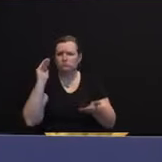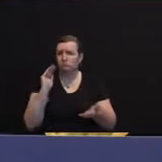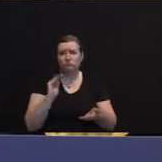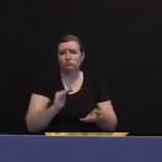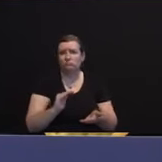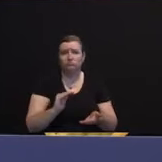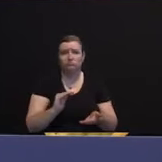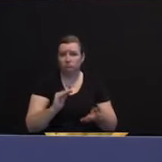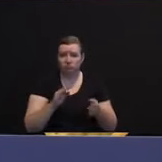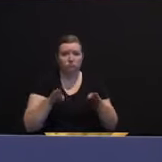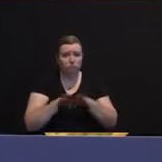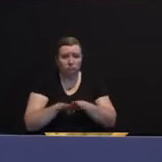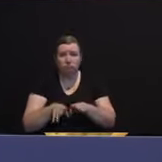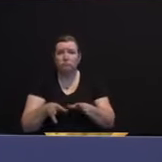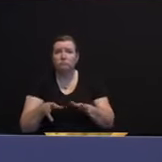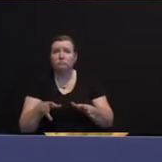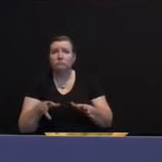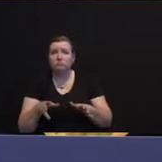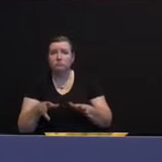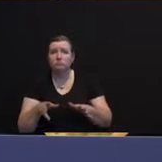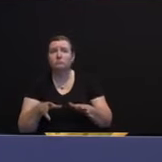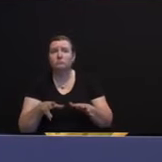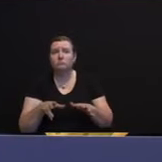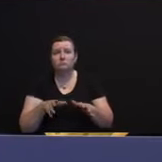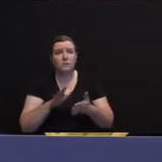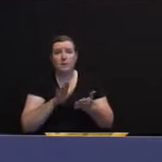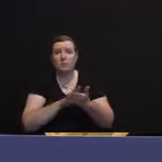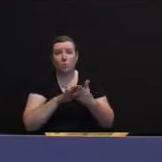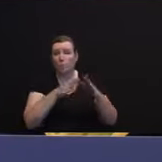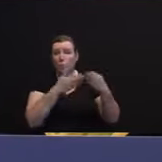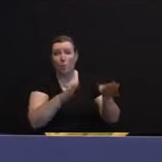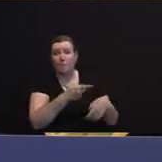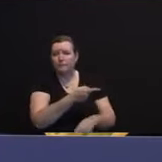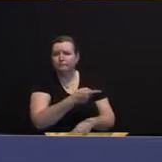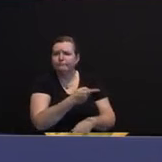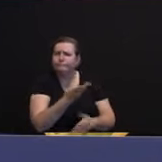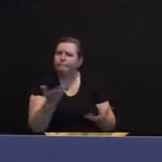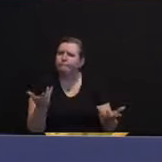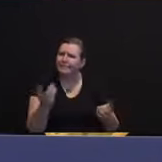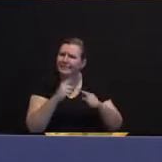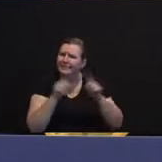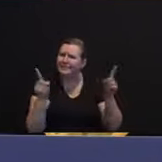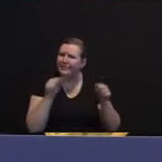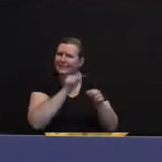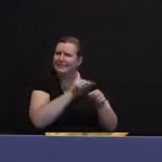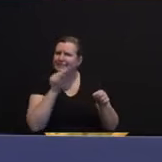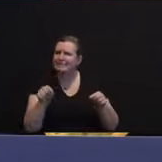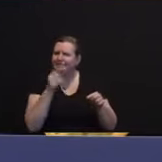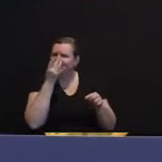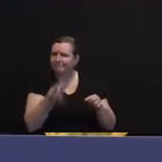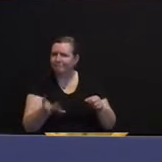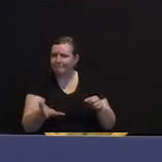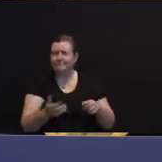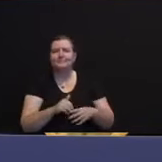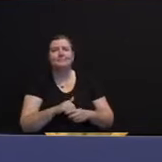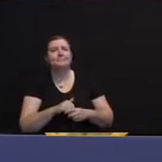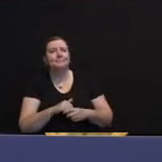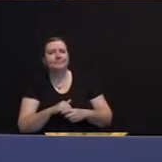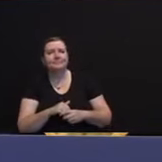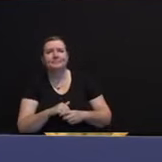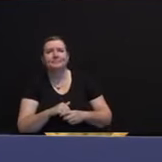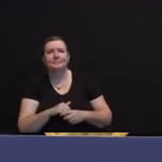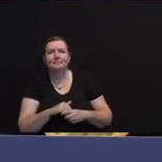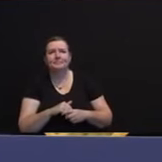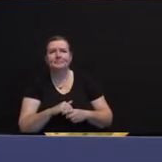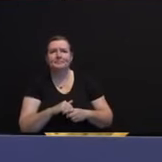overwhelmingly kept schools open. The regional risk metrics, I assume that it's going from moderate to high. I mean, we're